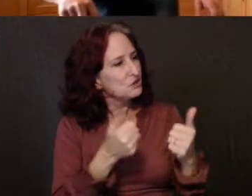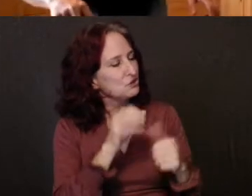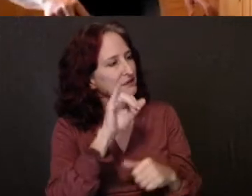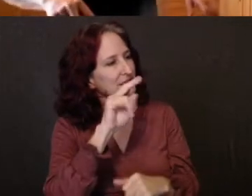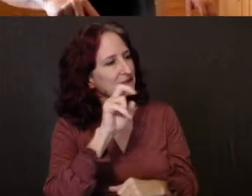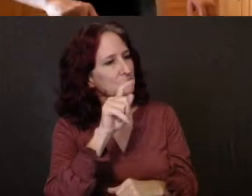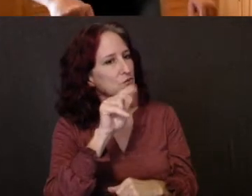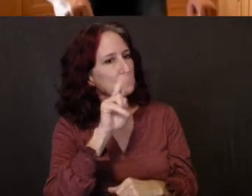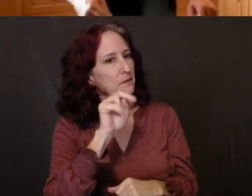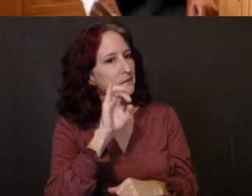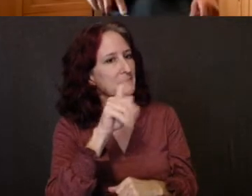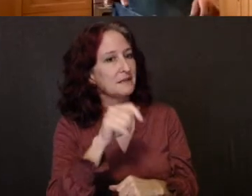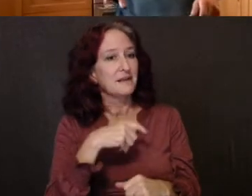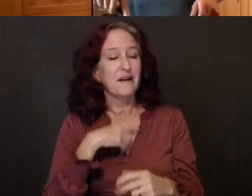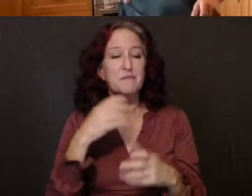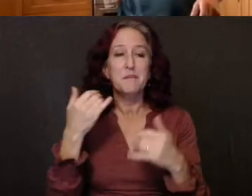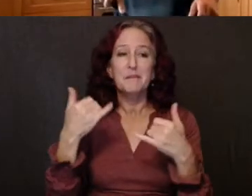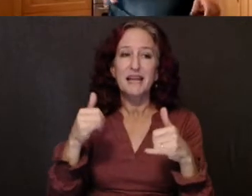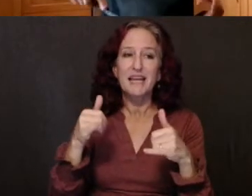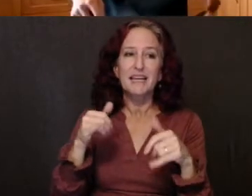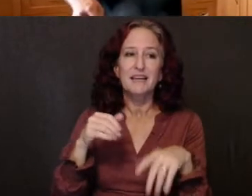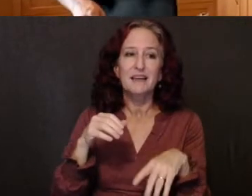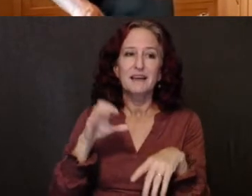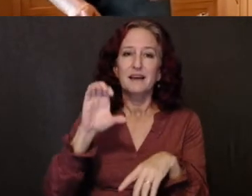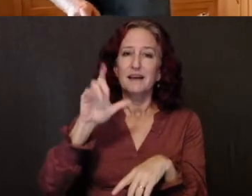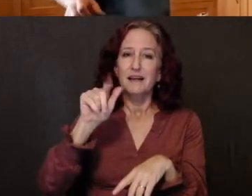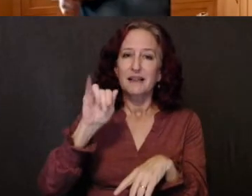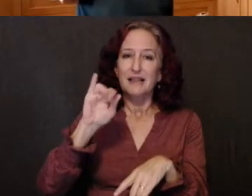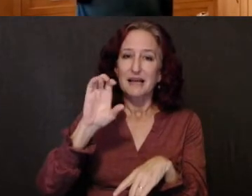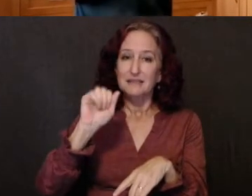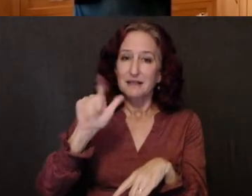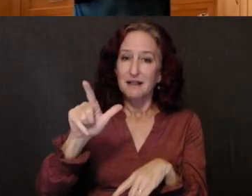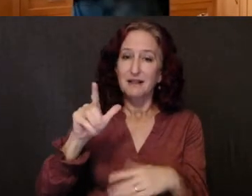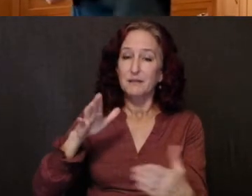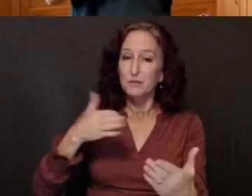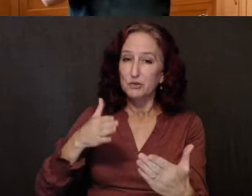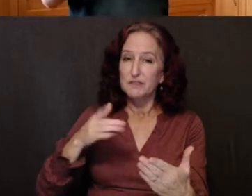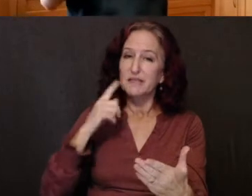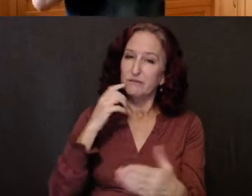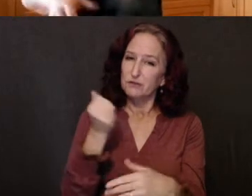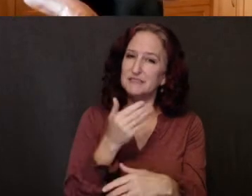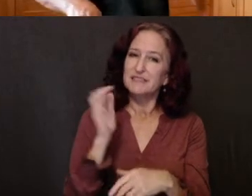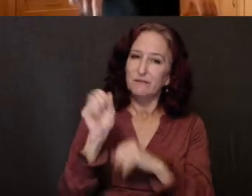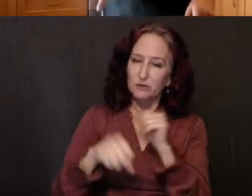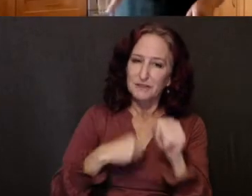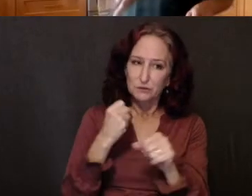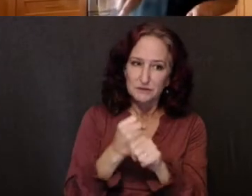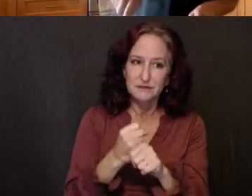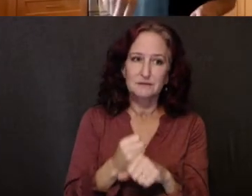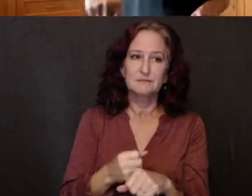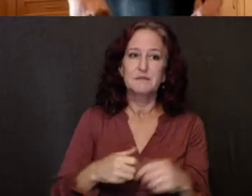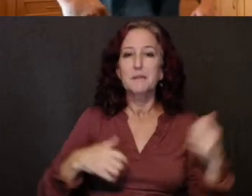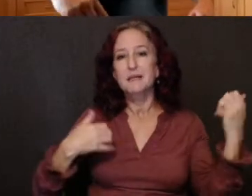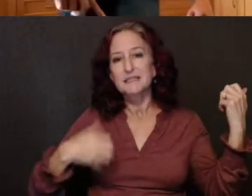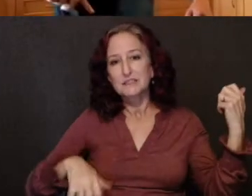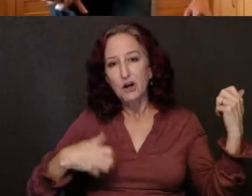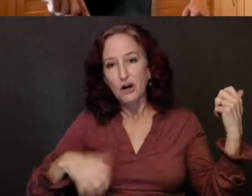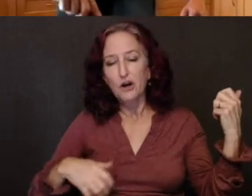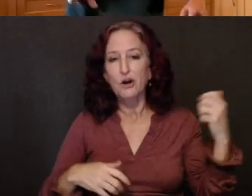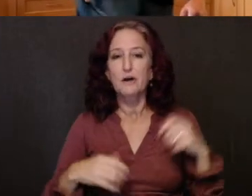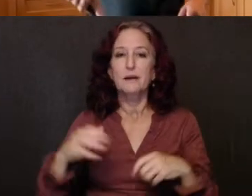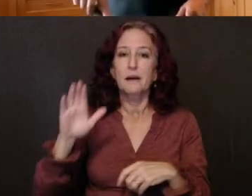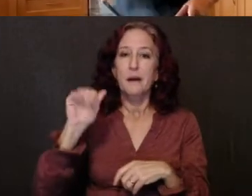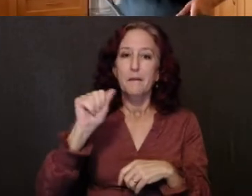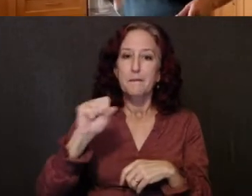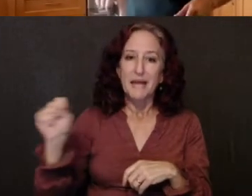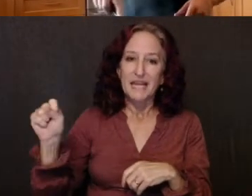but I love to play music. And I play. Do you play an instrument? Yeah, so I've been playing Indian classical music for